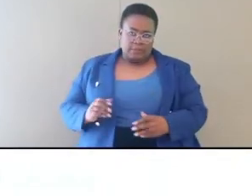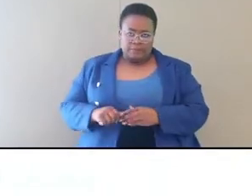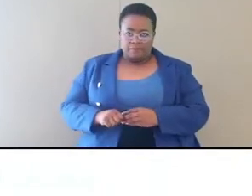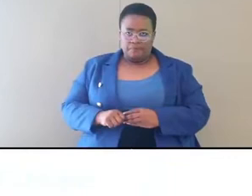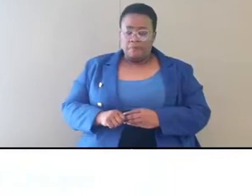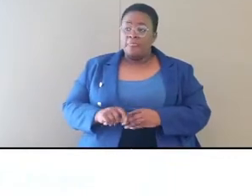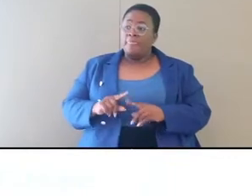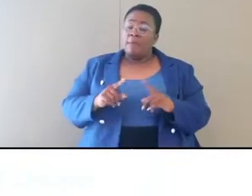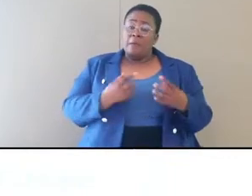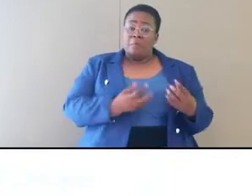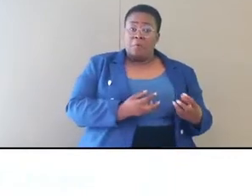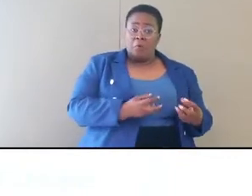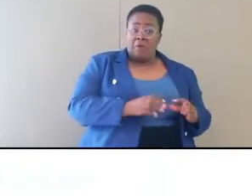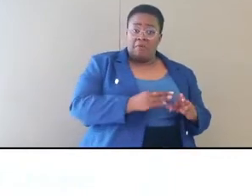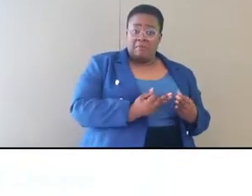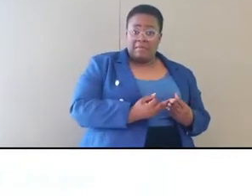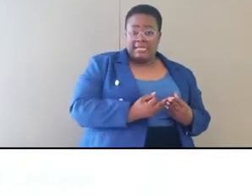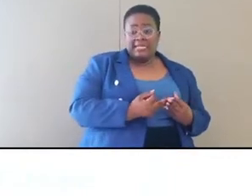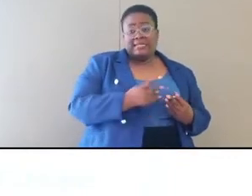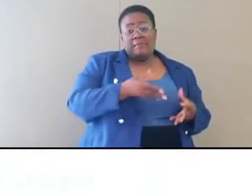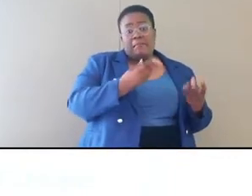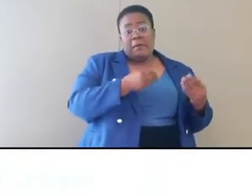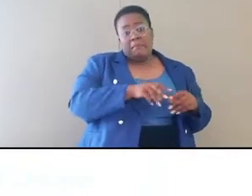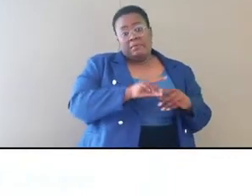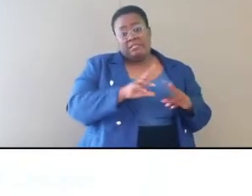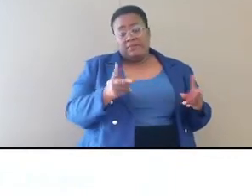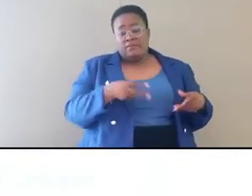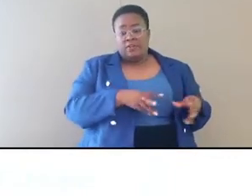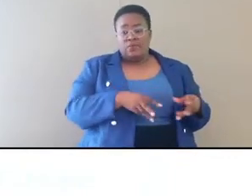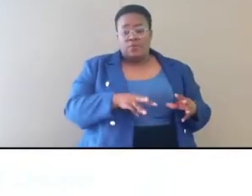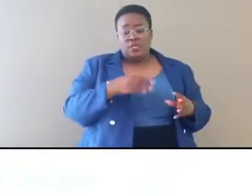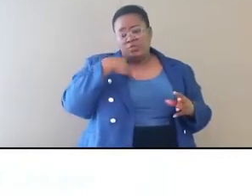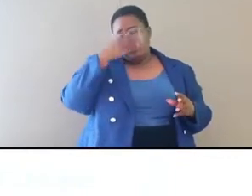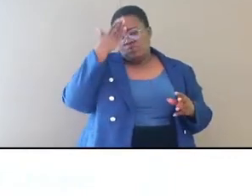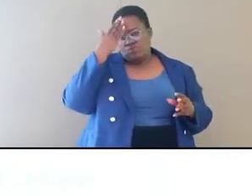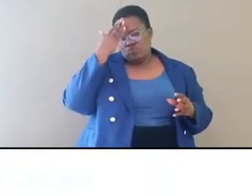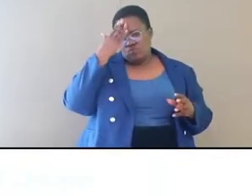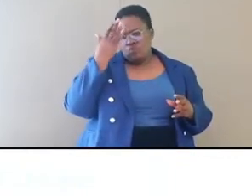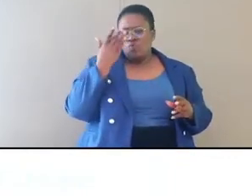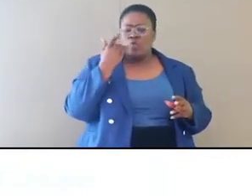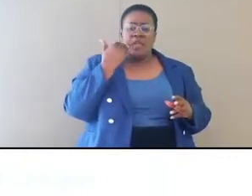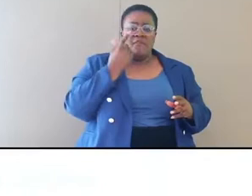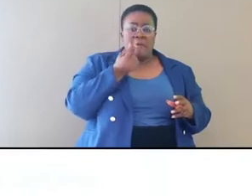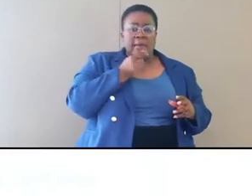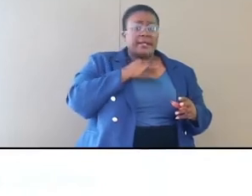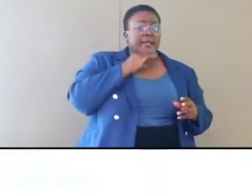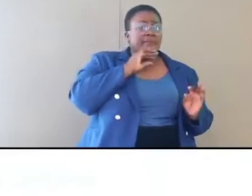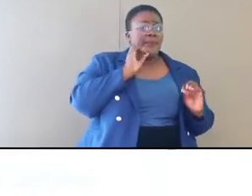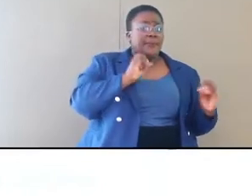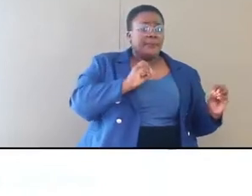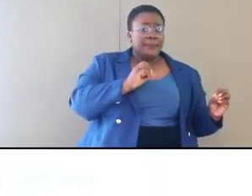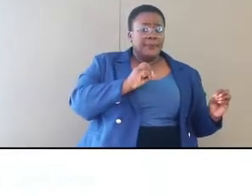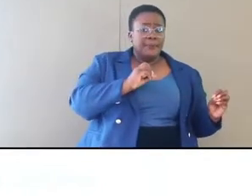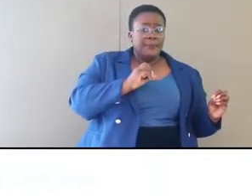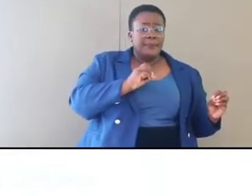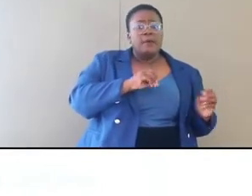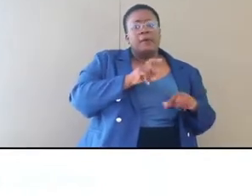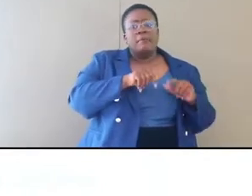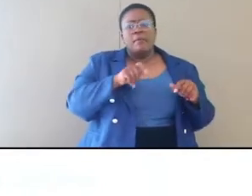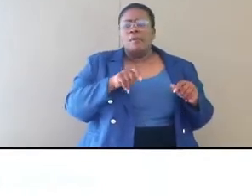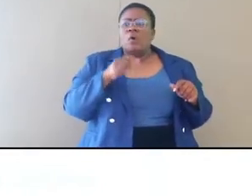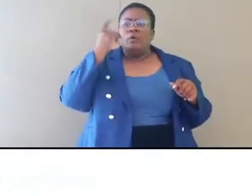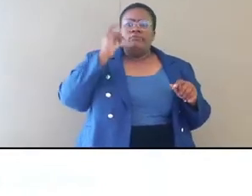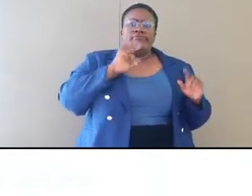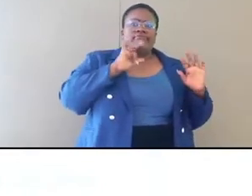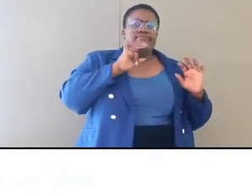Poorer households have to get their calories in different ways. And we know that when money is short, people have to cope with